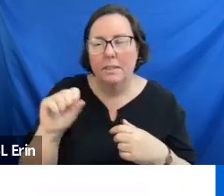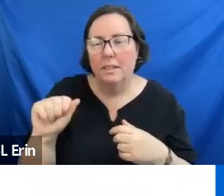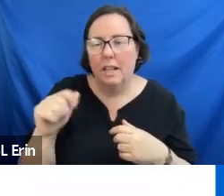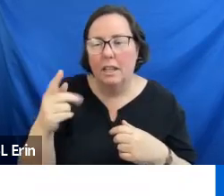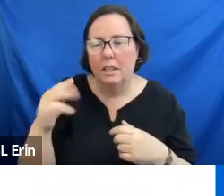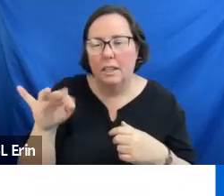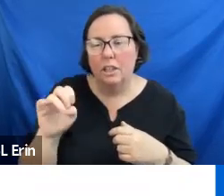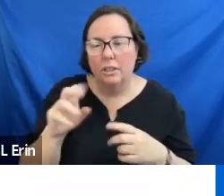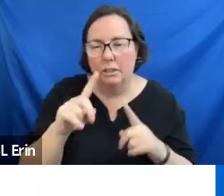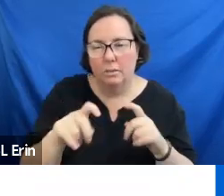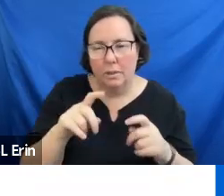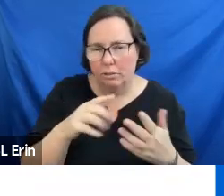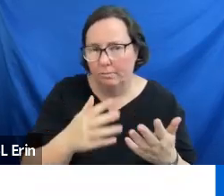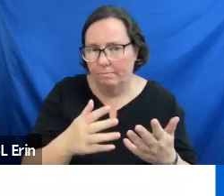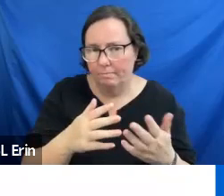question.